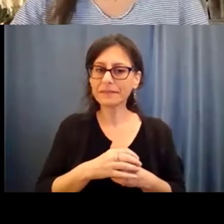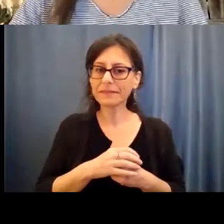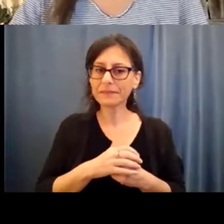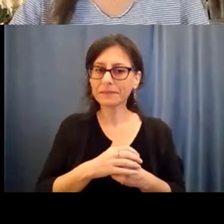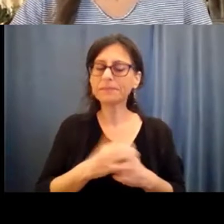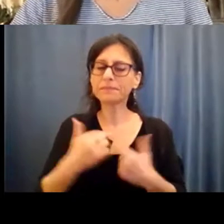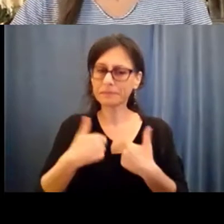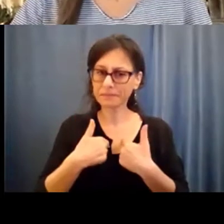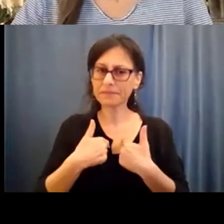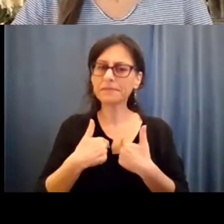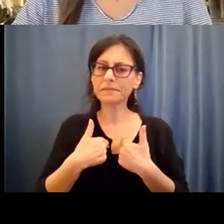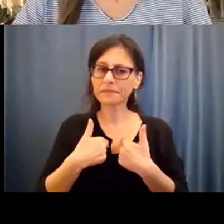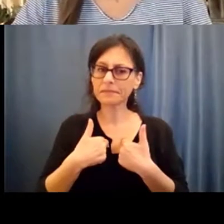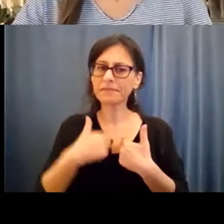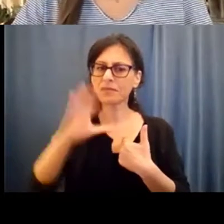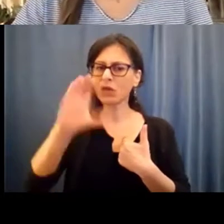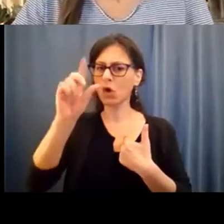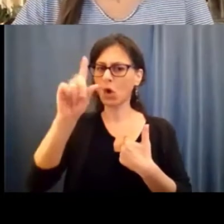I am